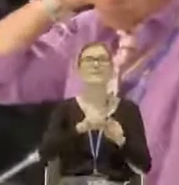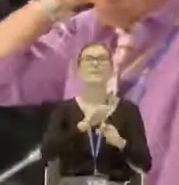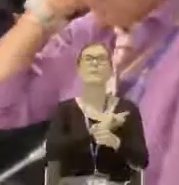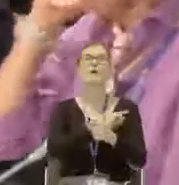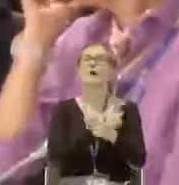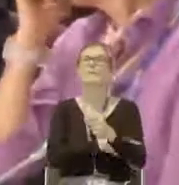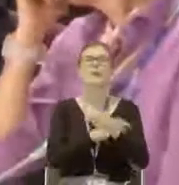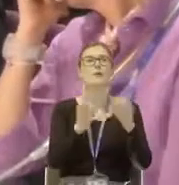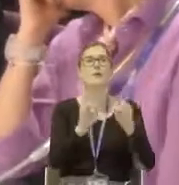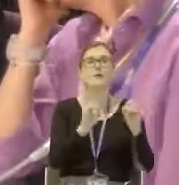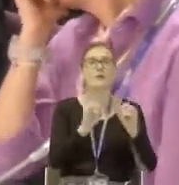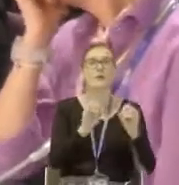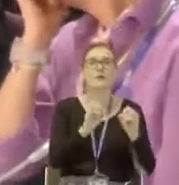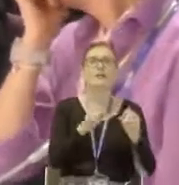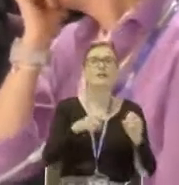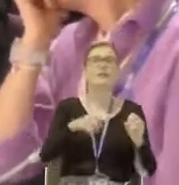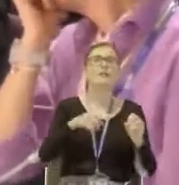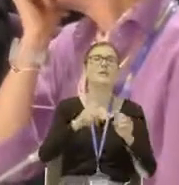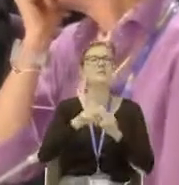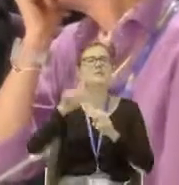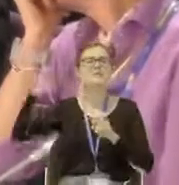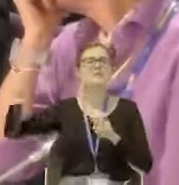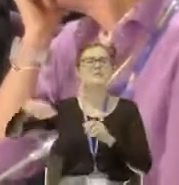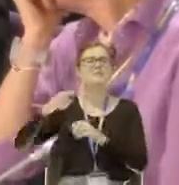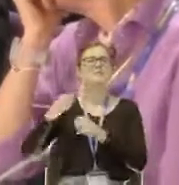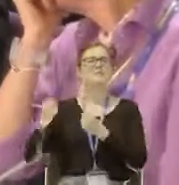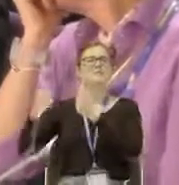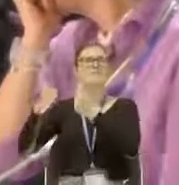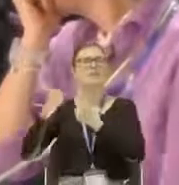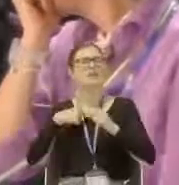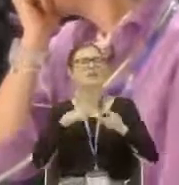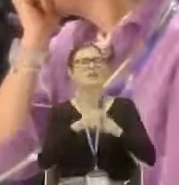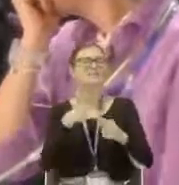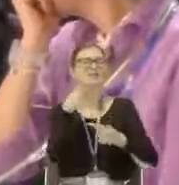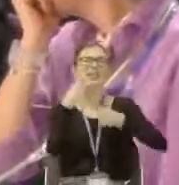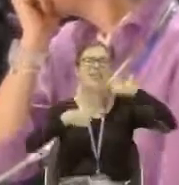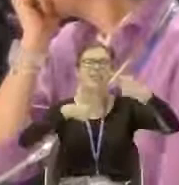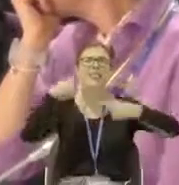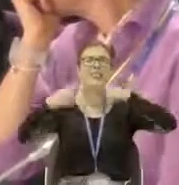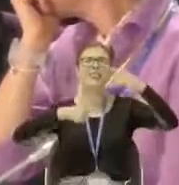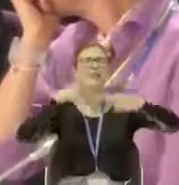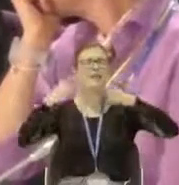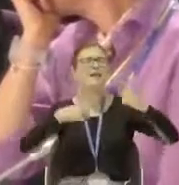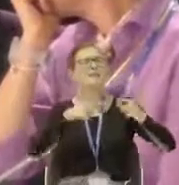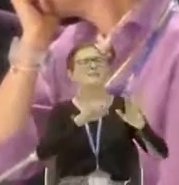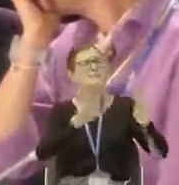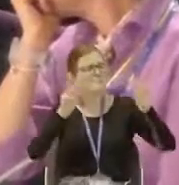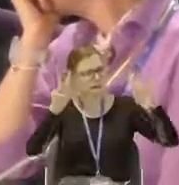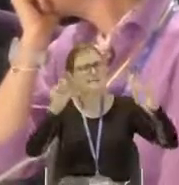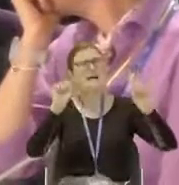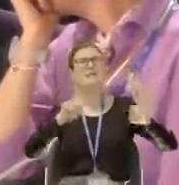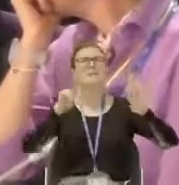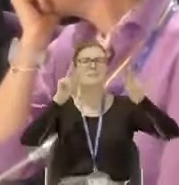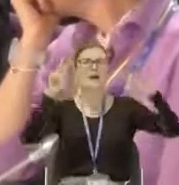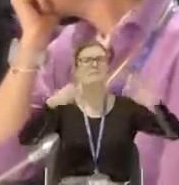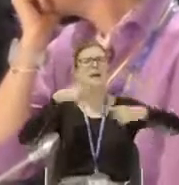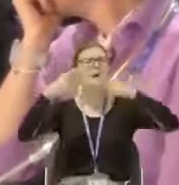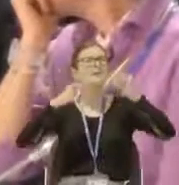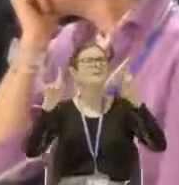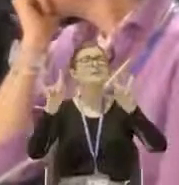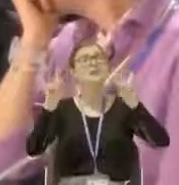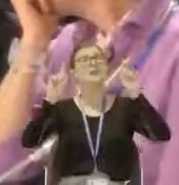the strong community solidarity and multi-layers efforts at the local, national, and